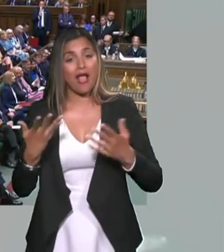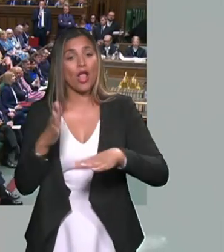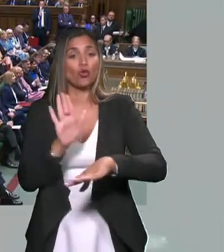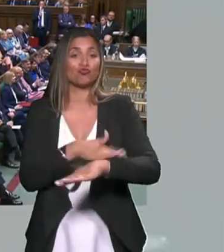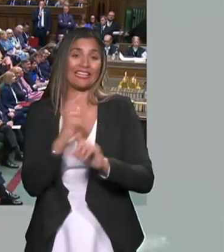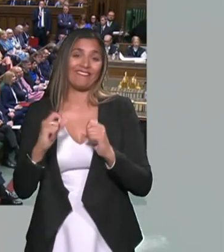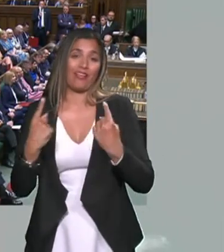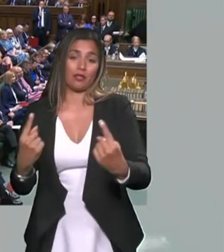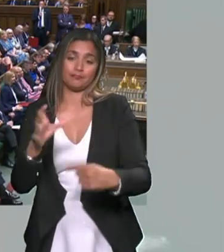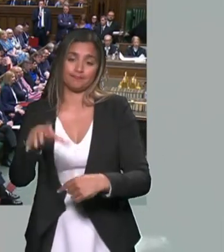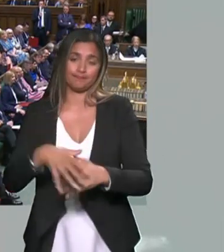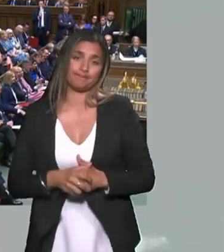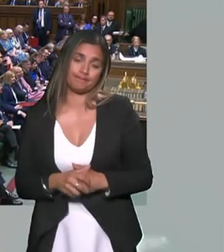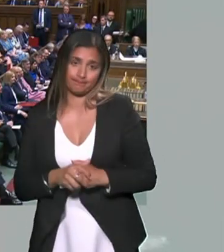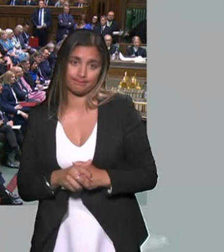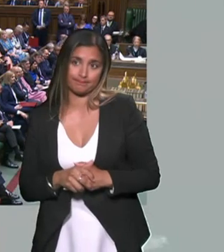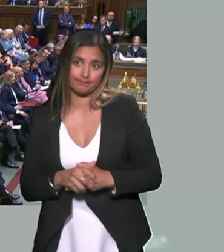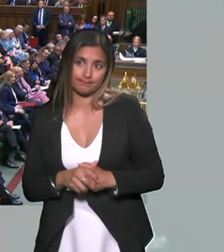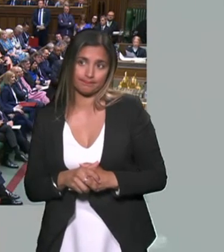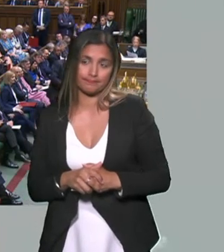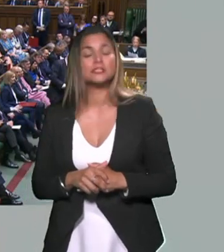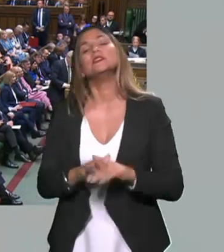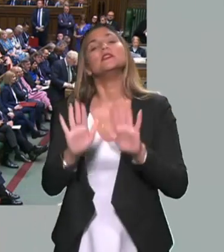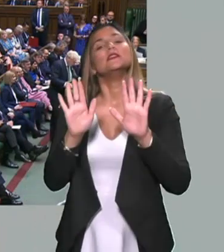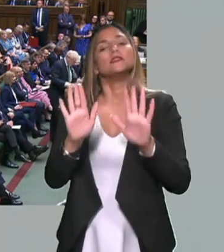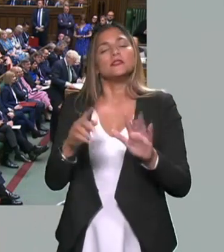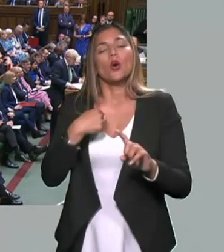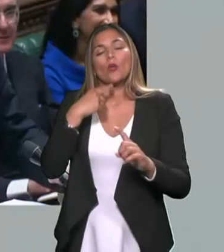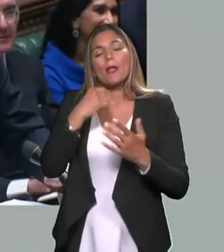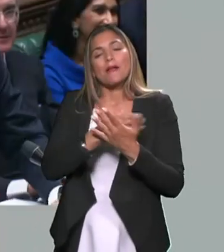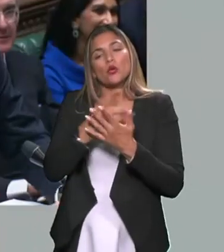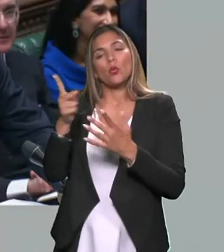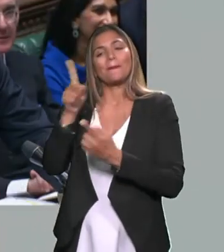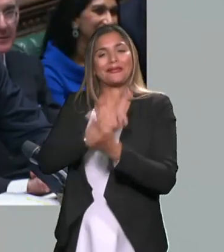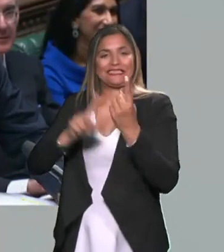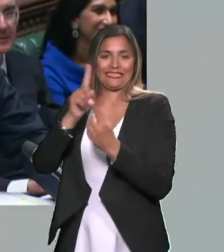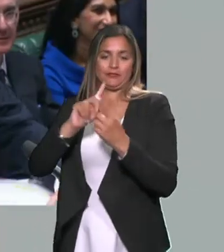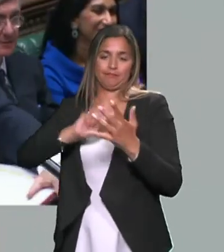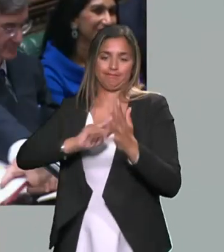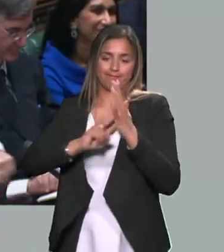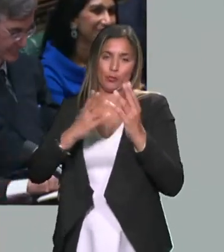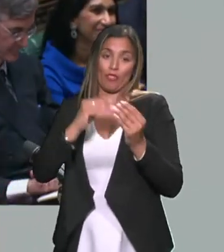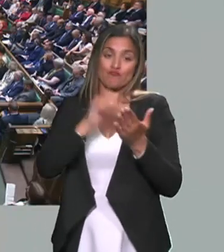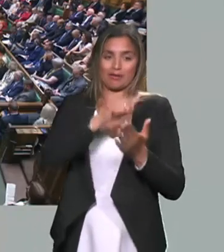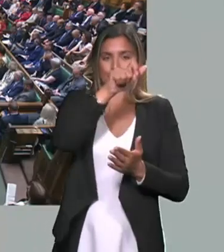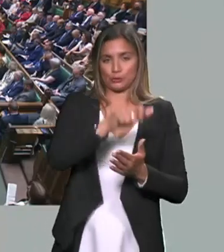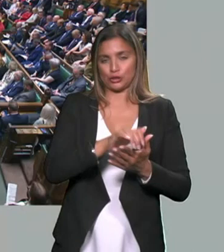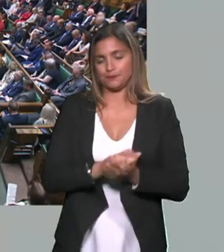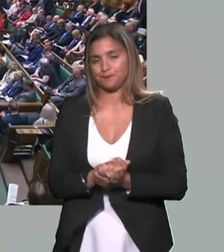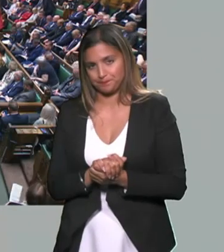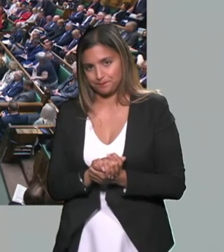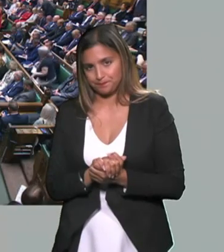Well, Mr. Prime Speaker, Minister. I can tell him that I will assure he gets a meeting with the relevant minister to discuss his proposals. John